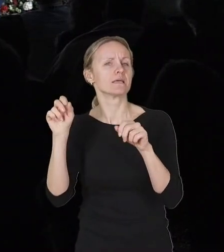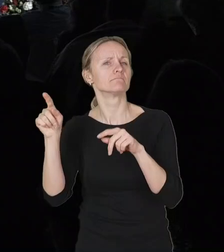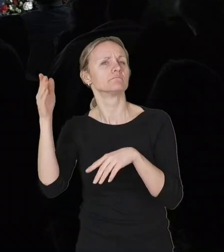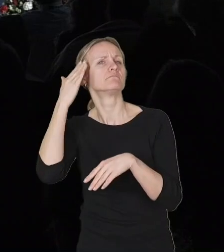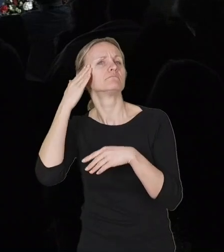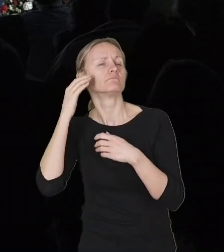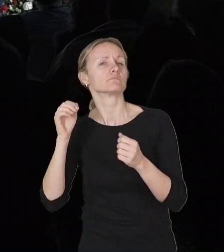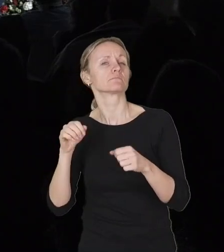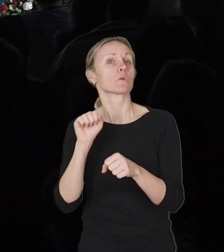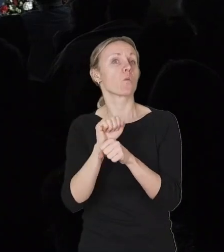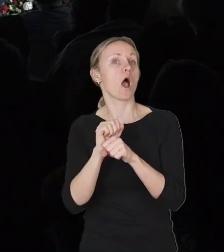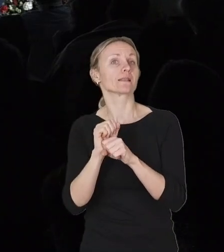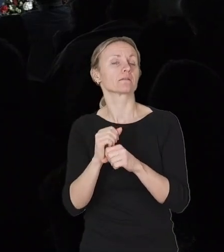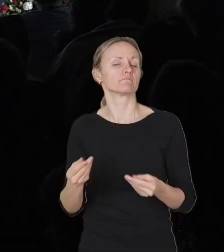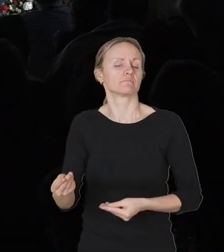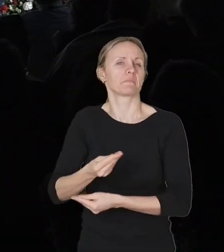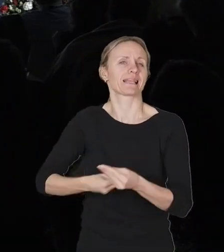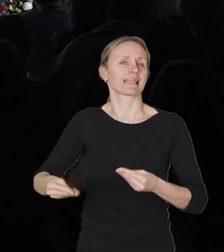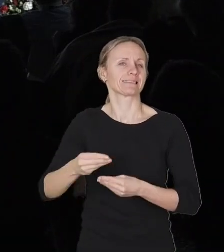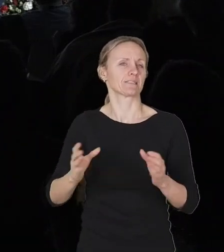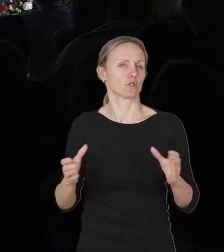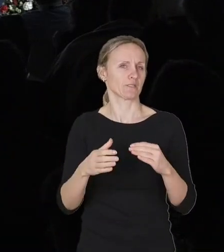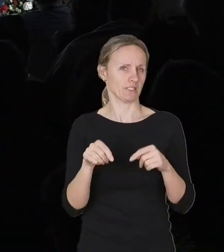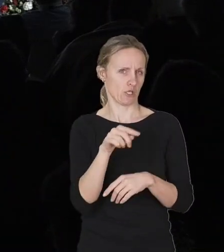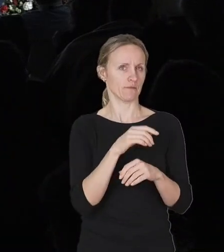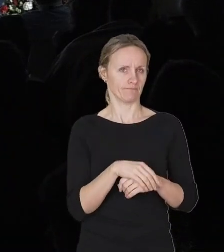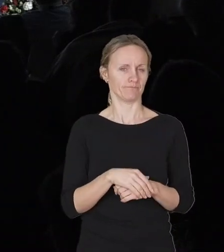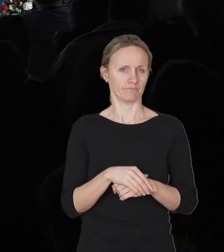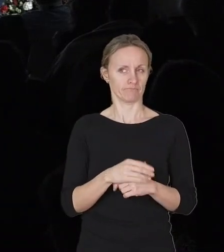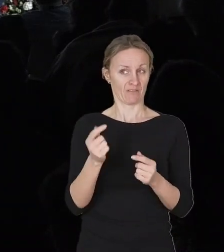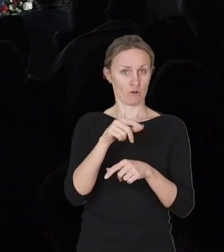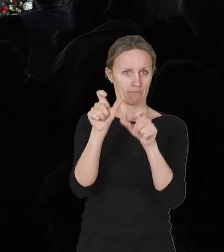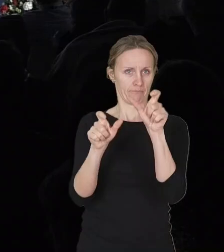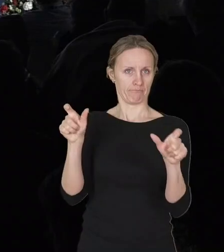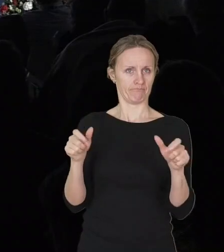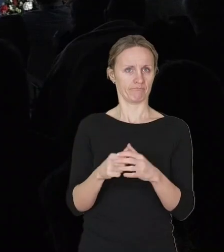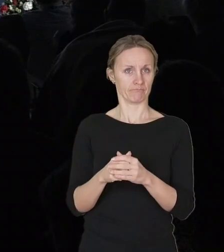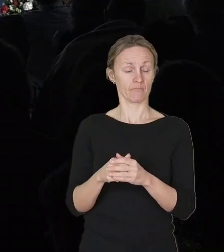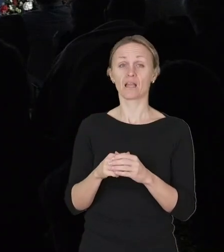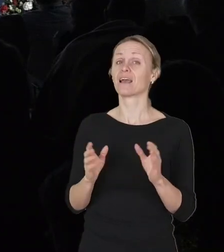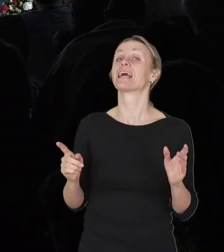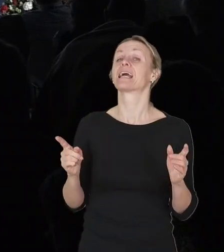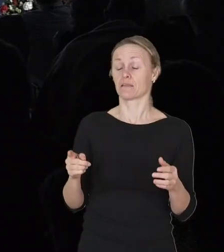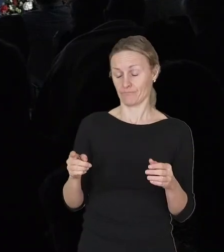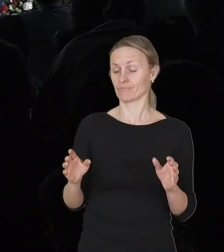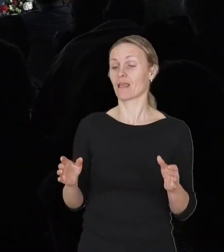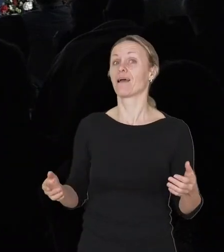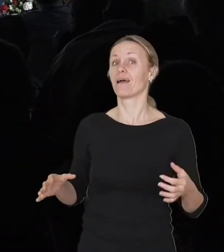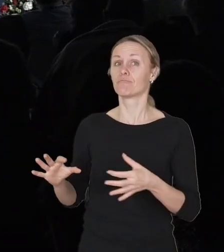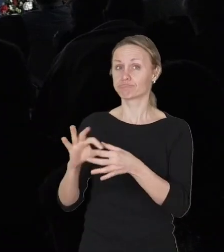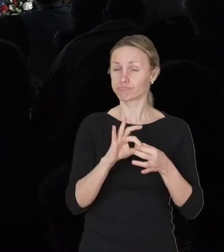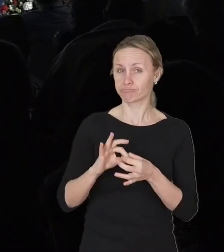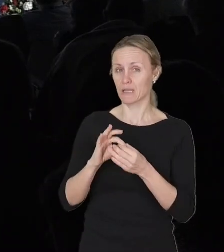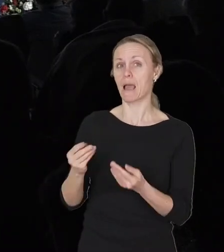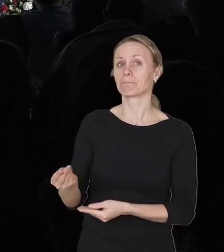completed. It's very far from completion. That's the real problem with the single market. You don't have to read the letter report